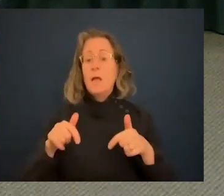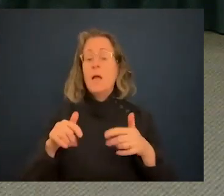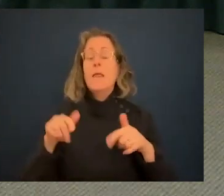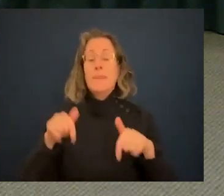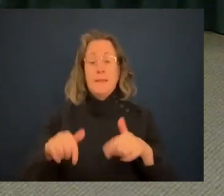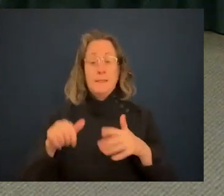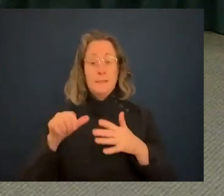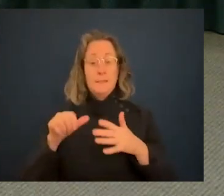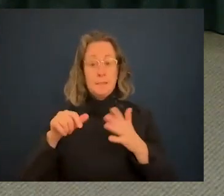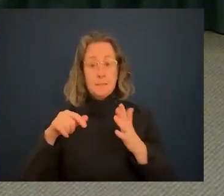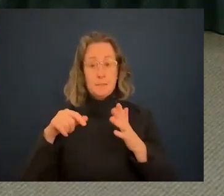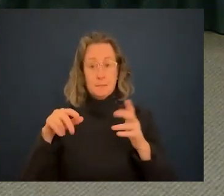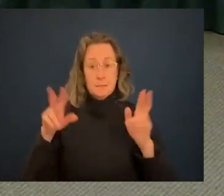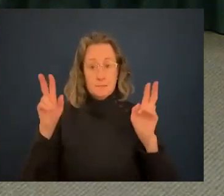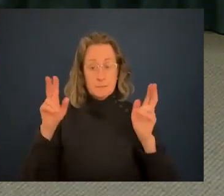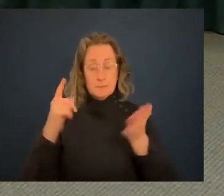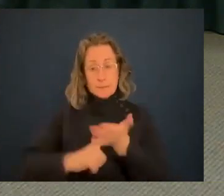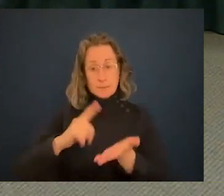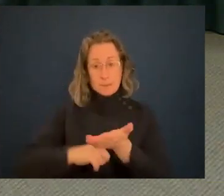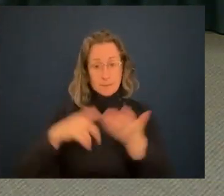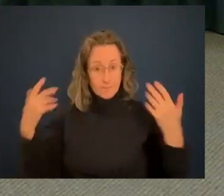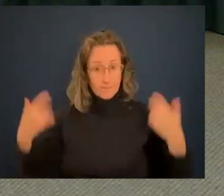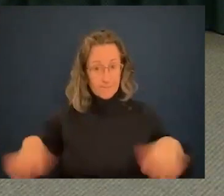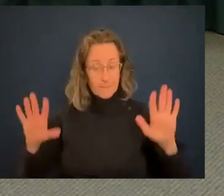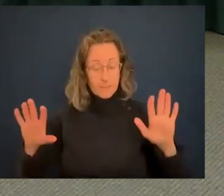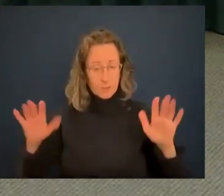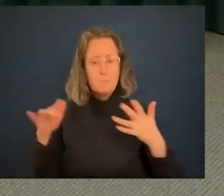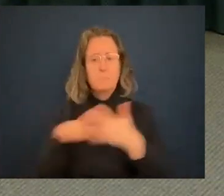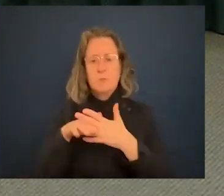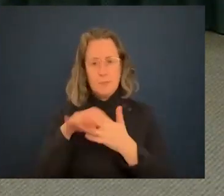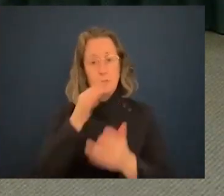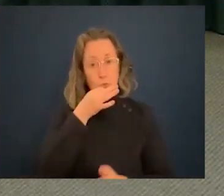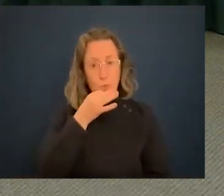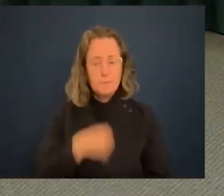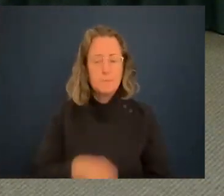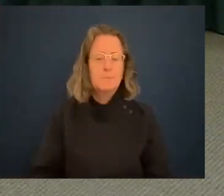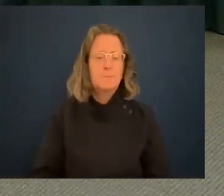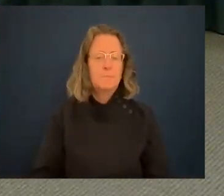item um reasonably soon